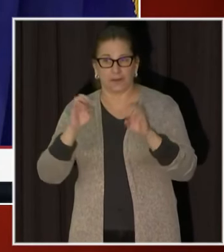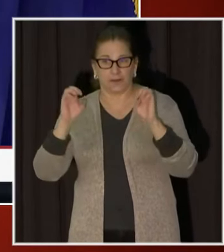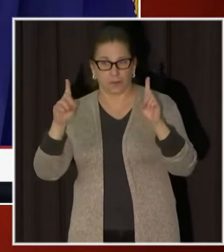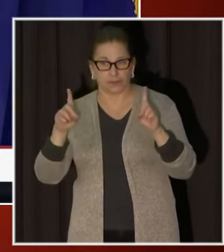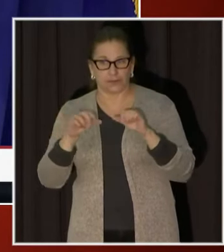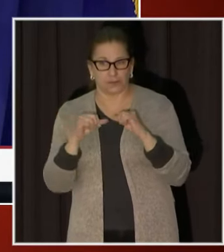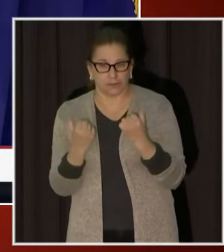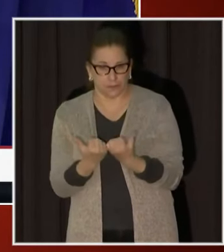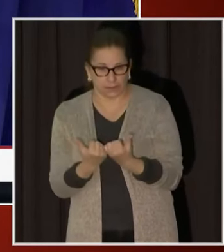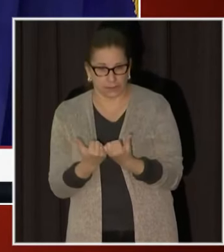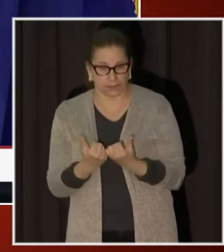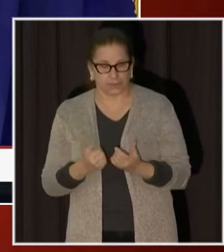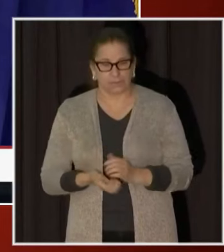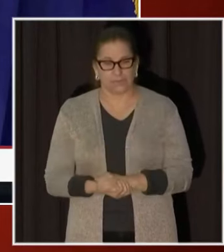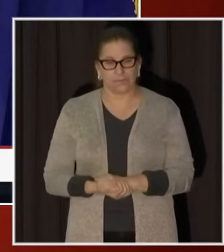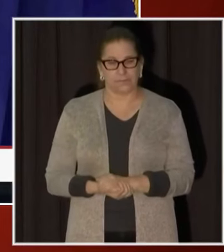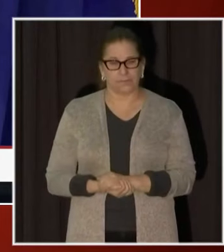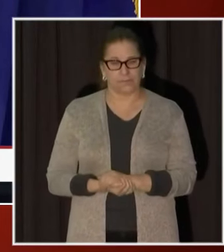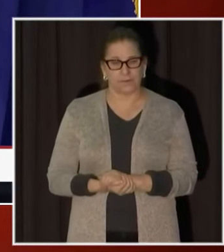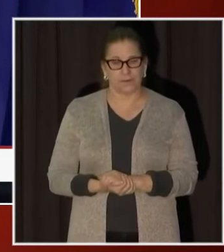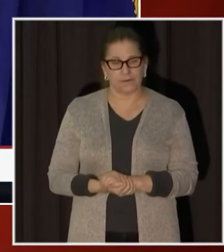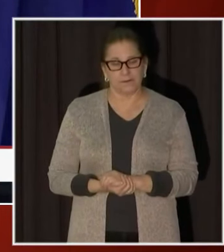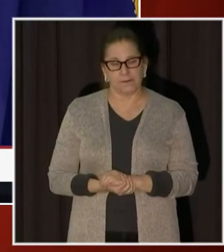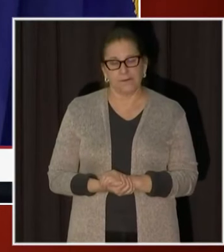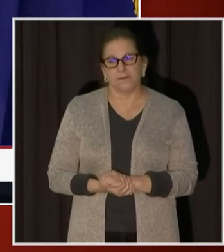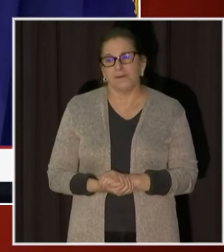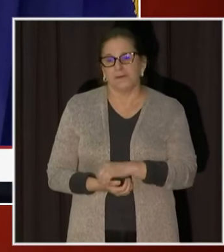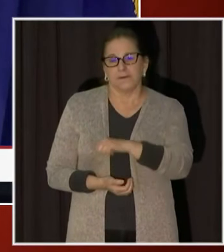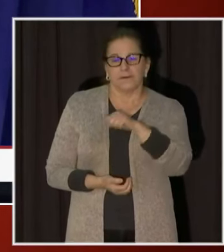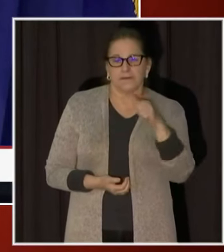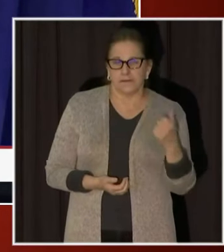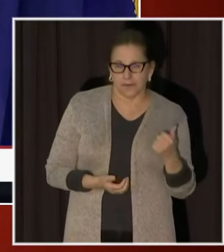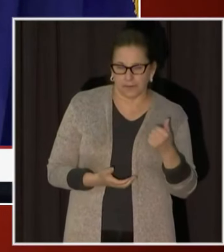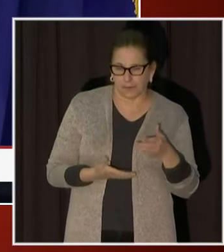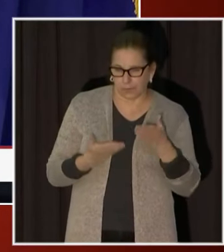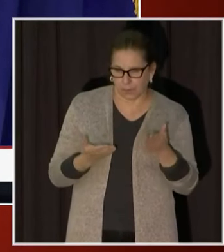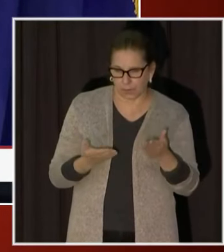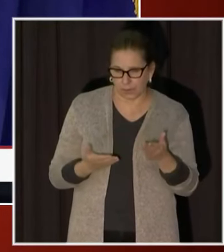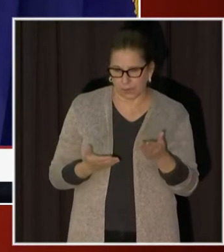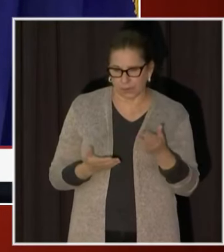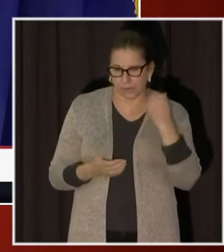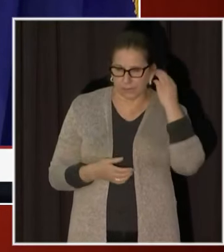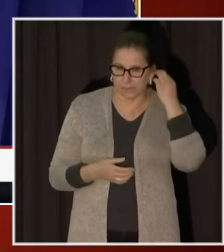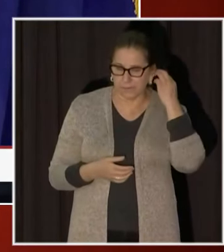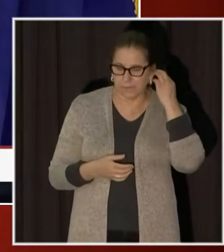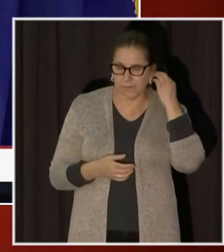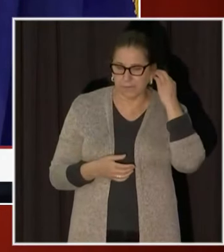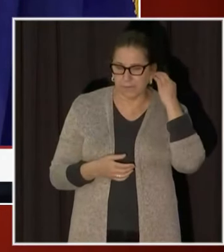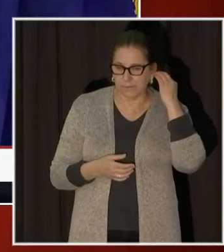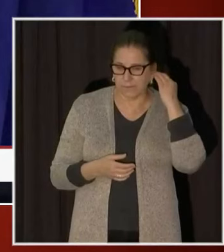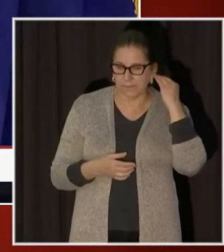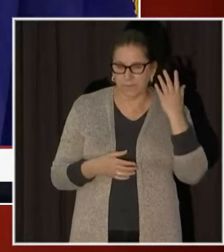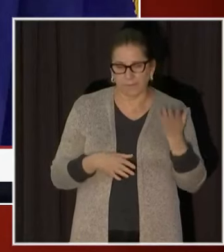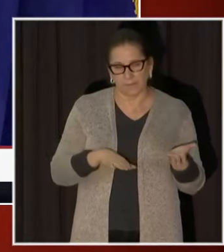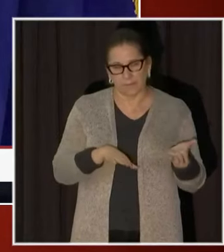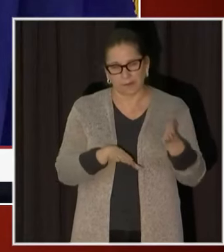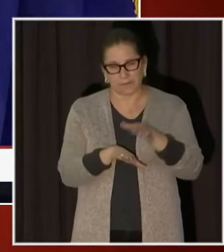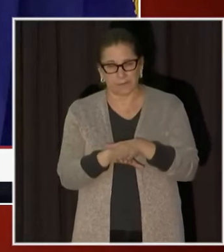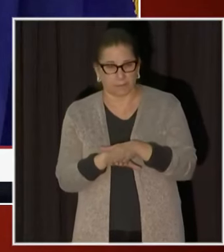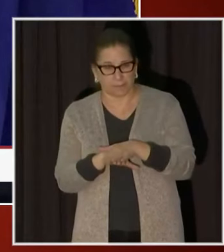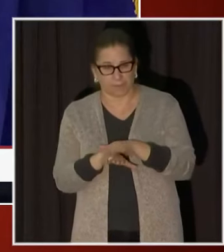Association. And then there are 2 revenue bonds that are emergencies that are going to be approved. With regard to